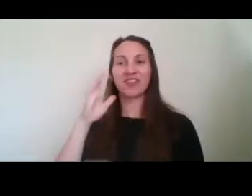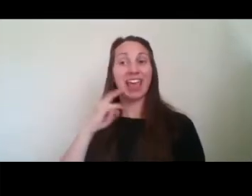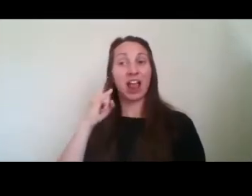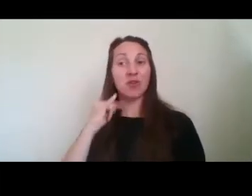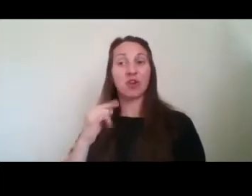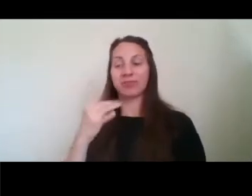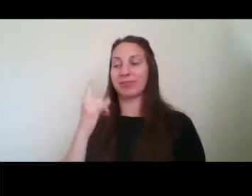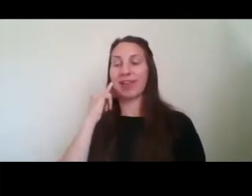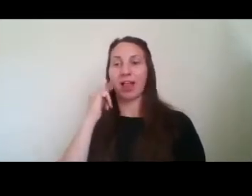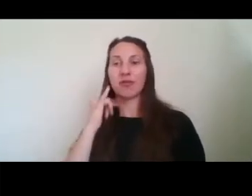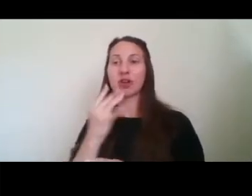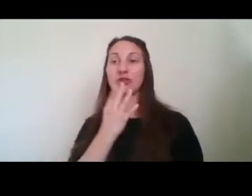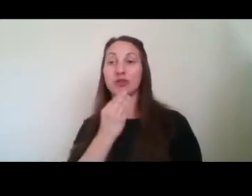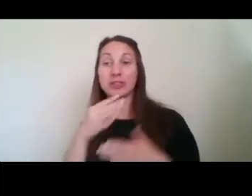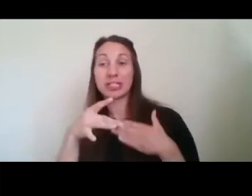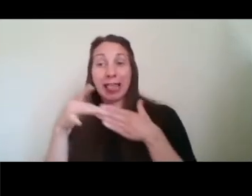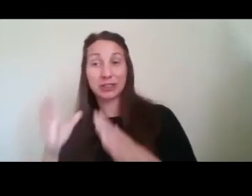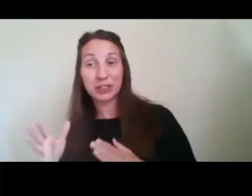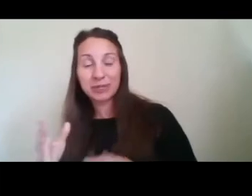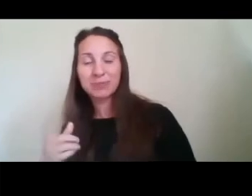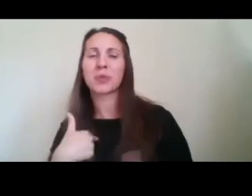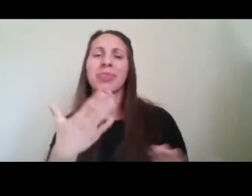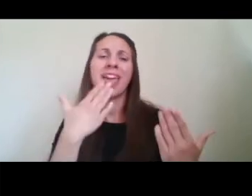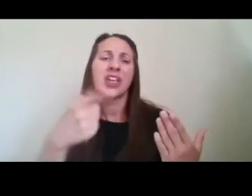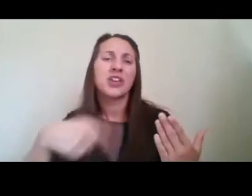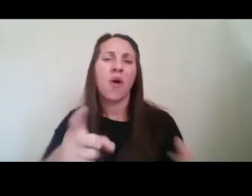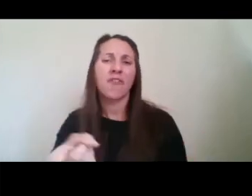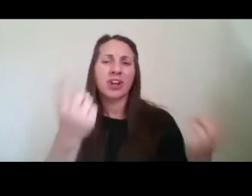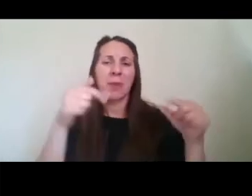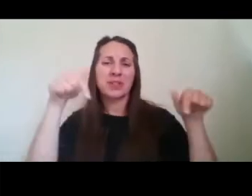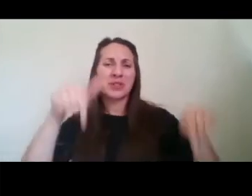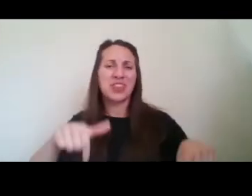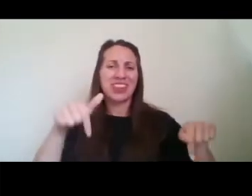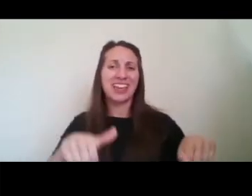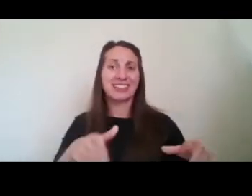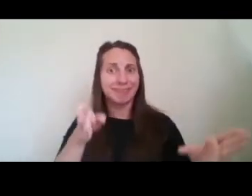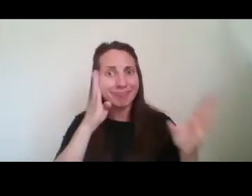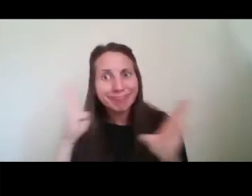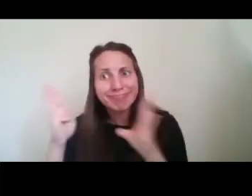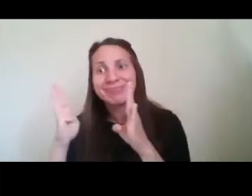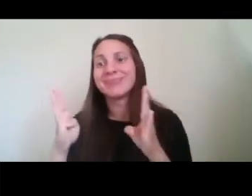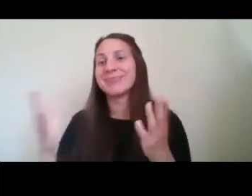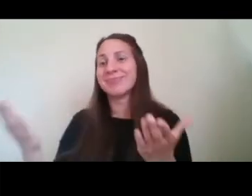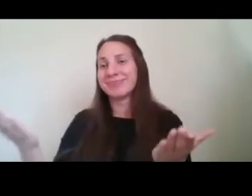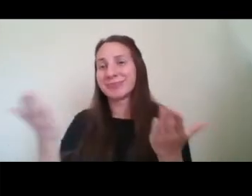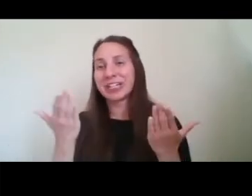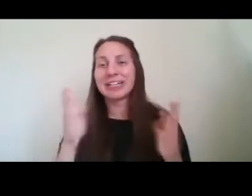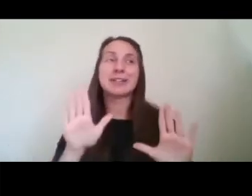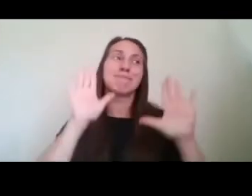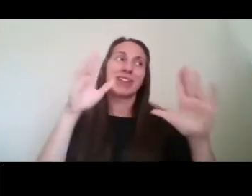want to say thank you all for tuning into this and being very attentive and bringing such amazing questions